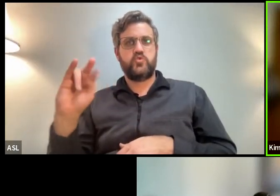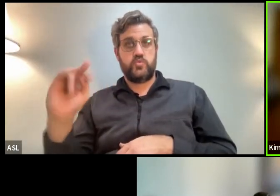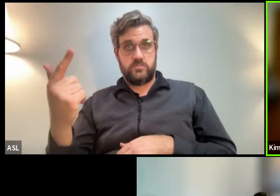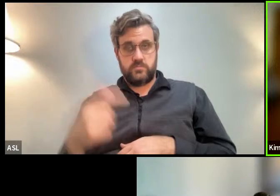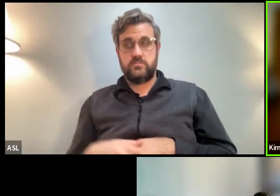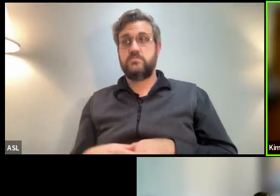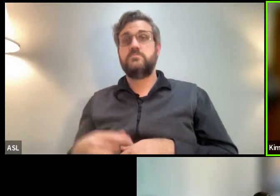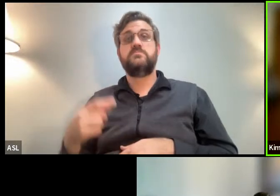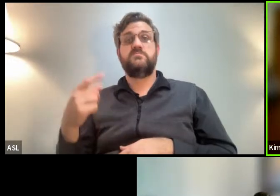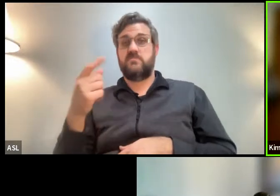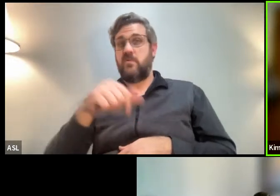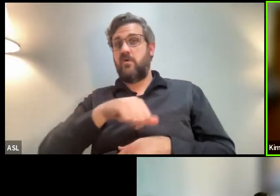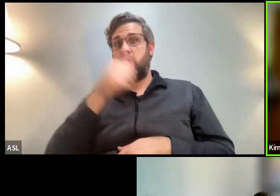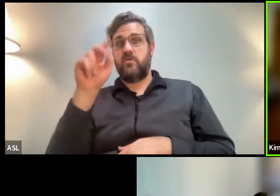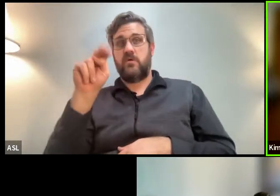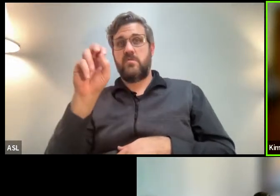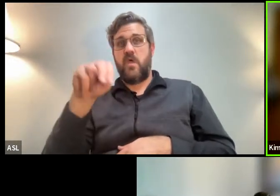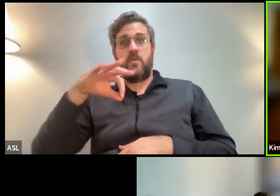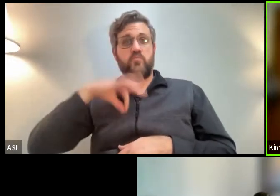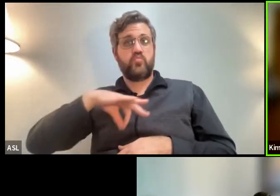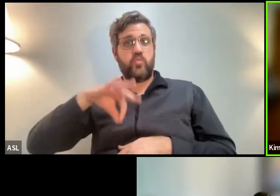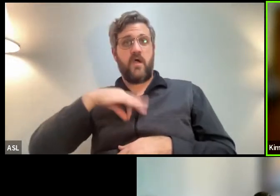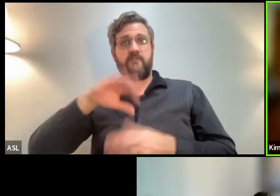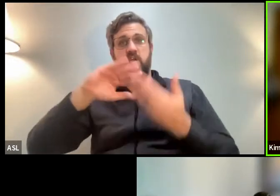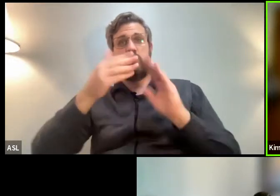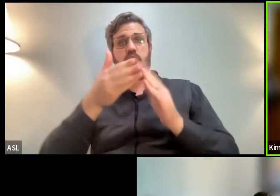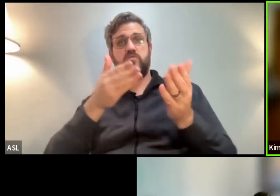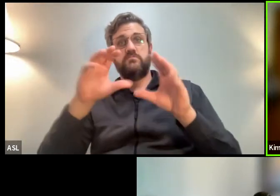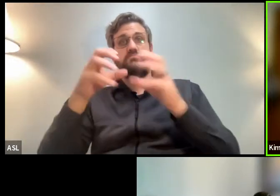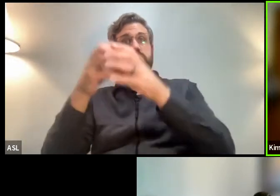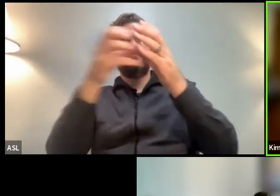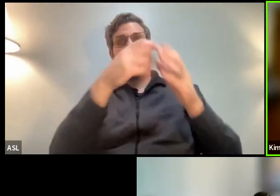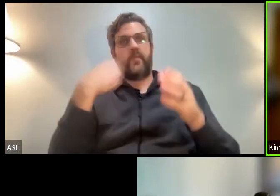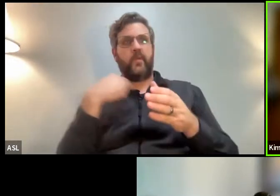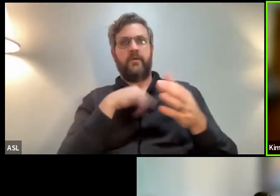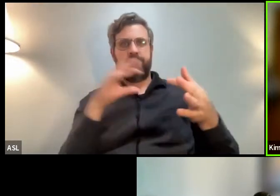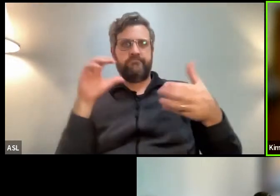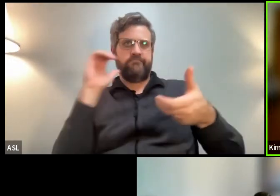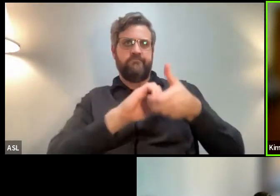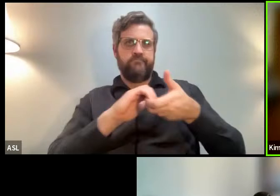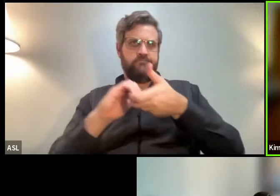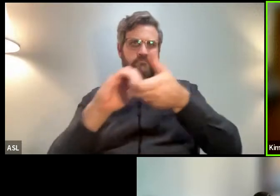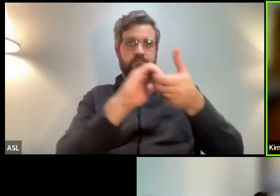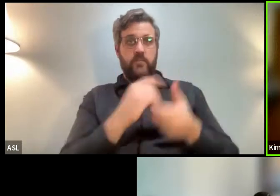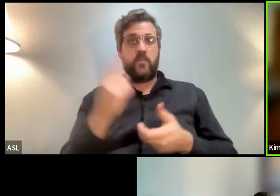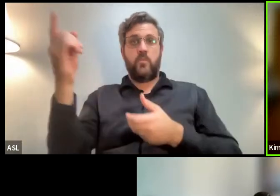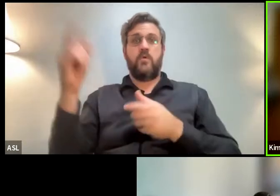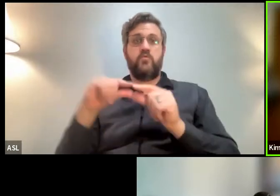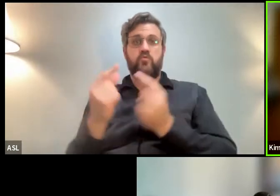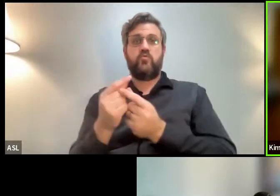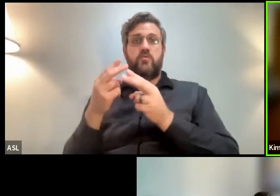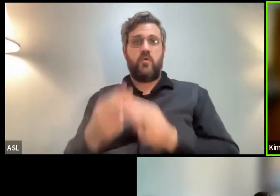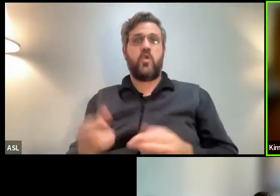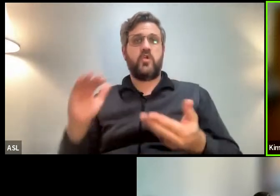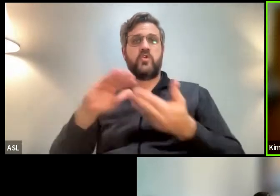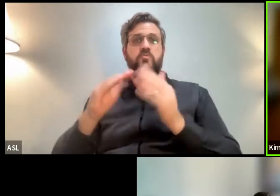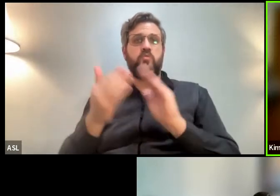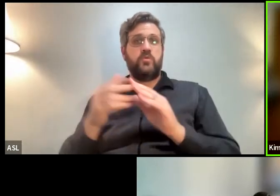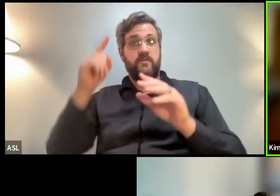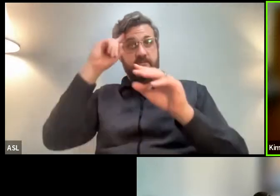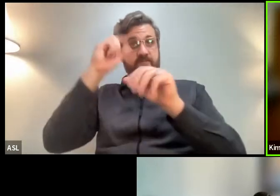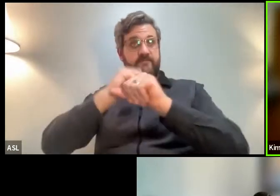lot of our other nonprofit community services here. There's another group called Community Vision that provides supported employment.